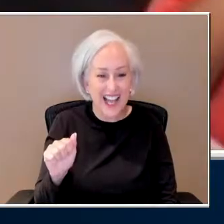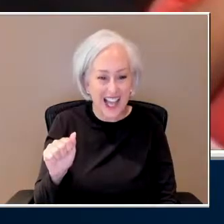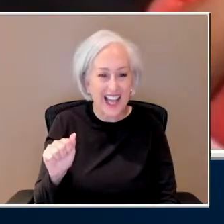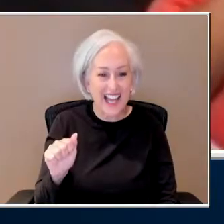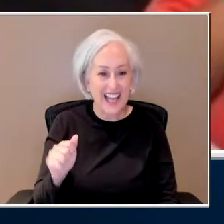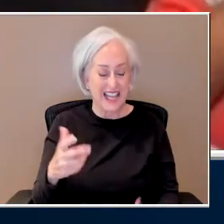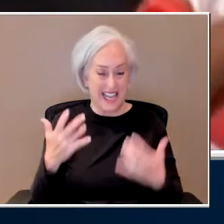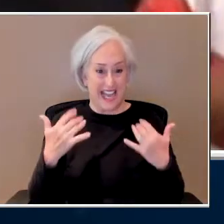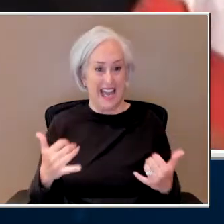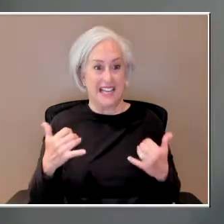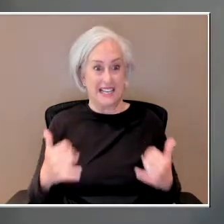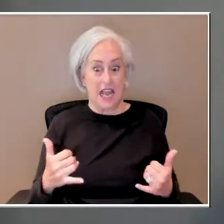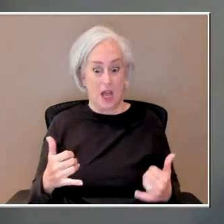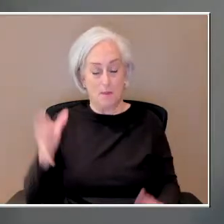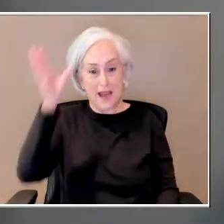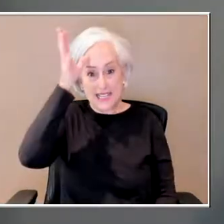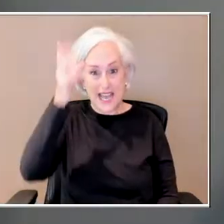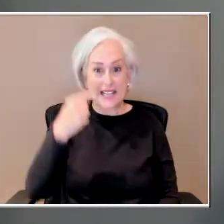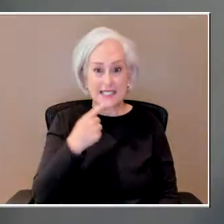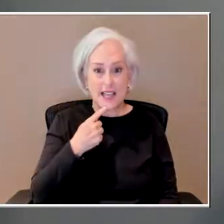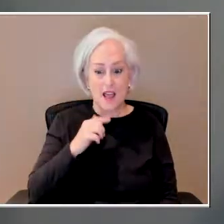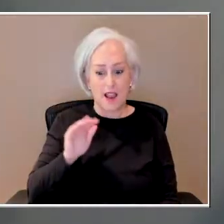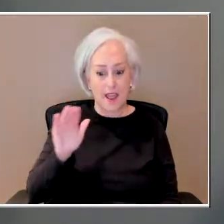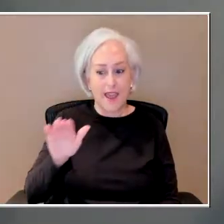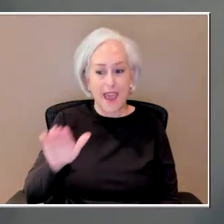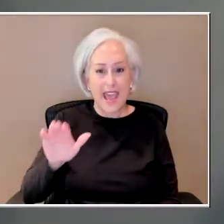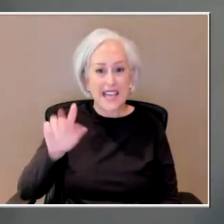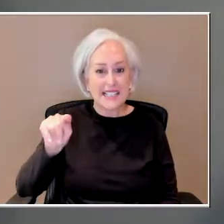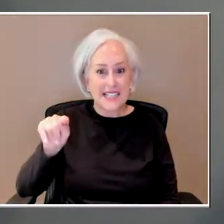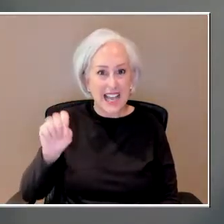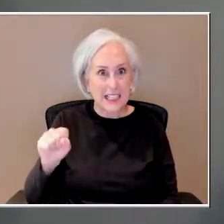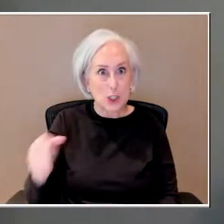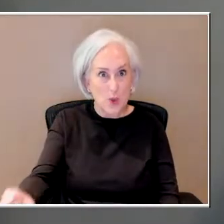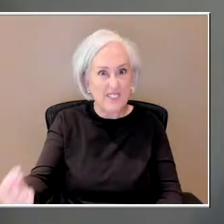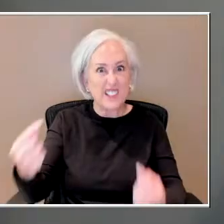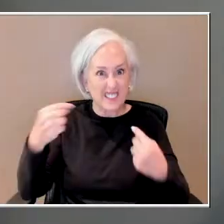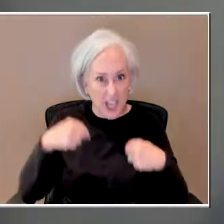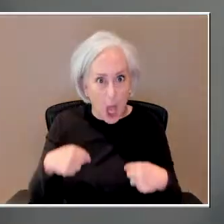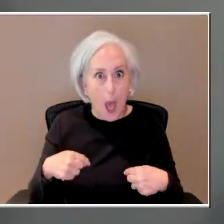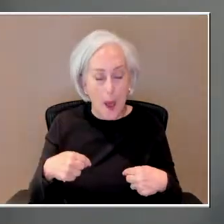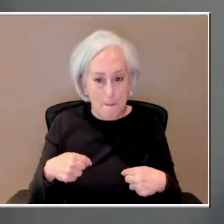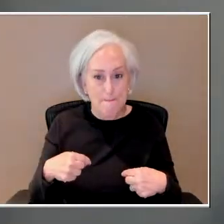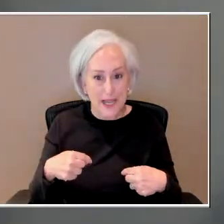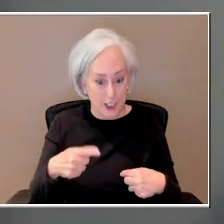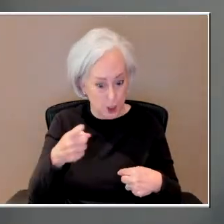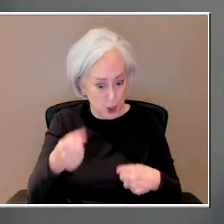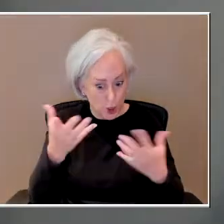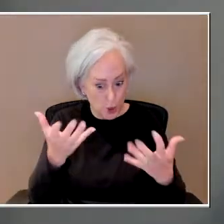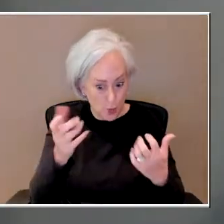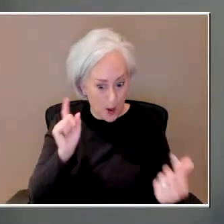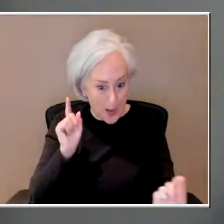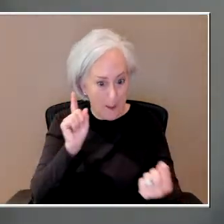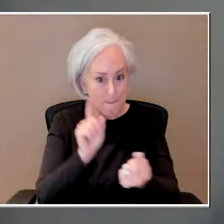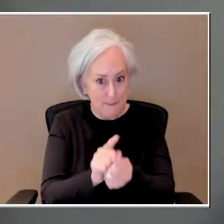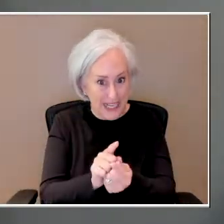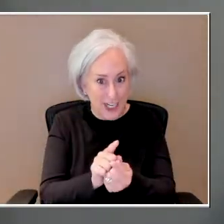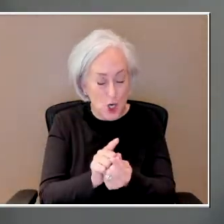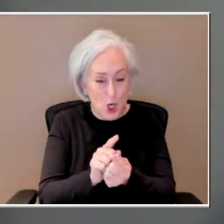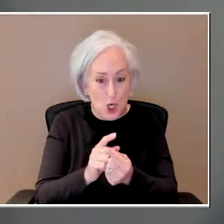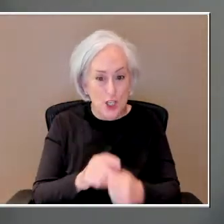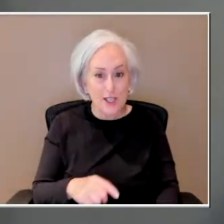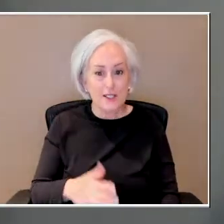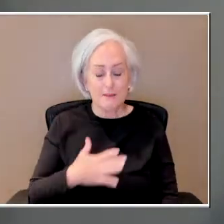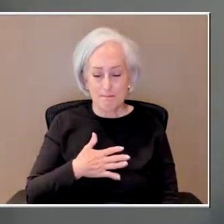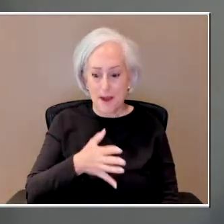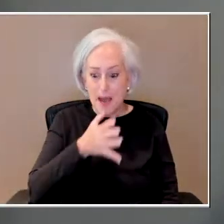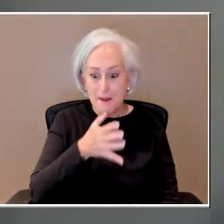now he's like, hey, Taylor Swift is coming. Do you want to meet her? And my